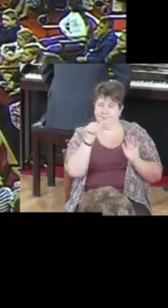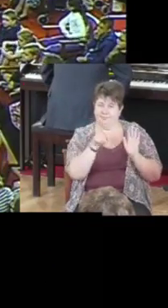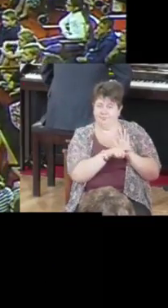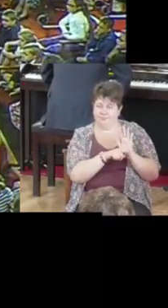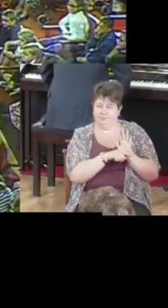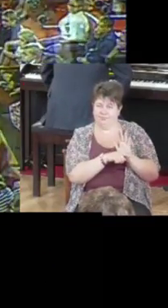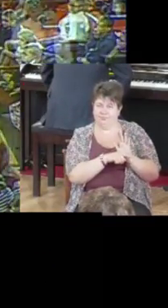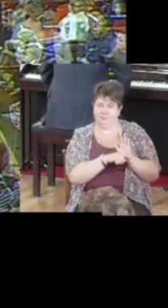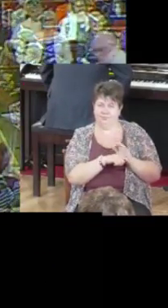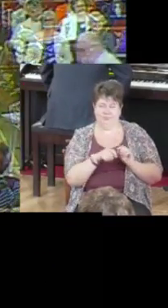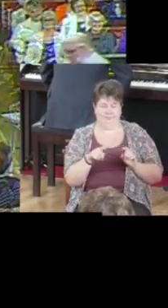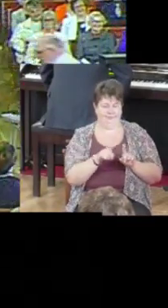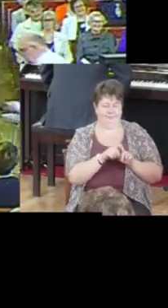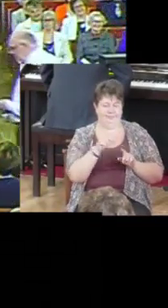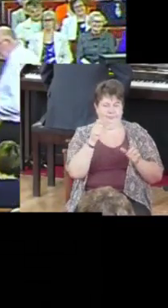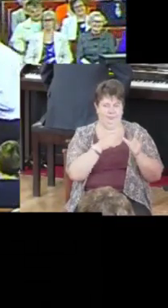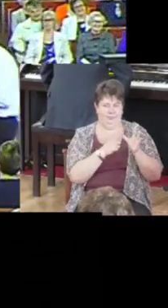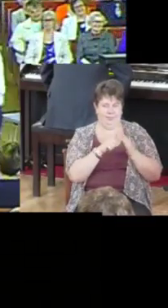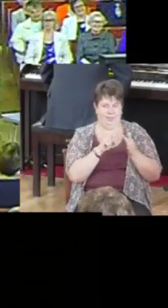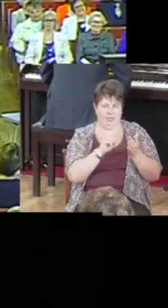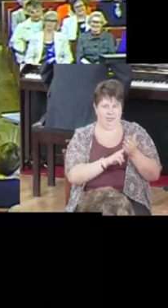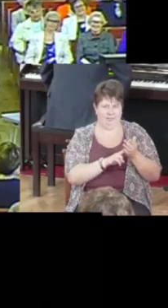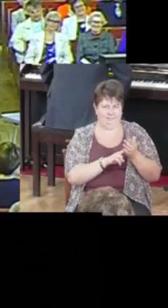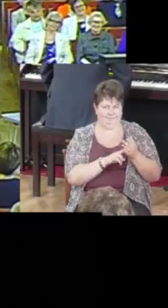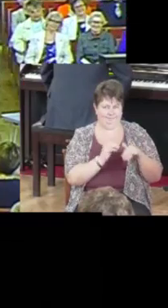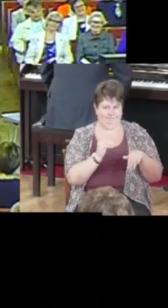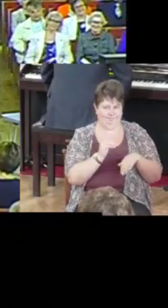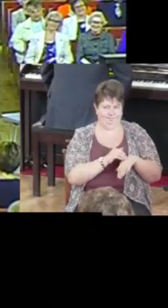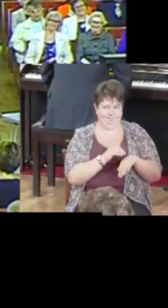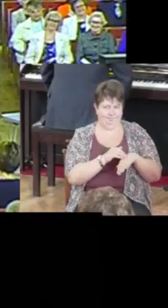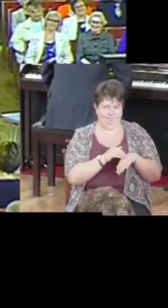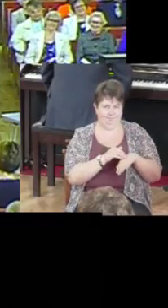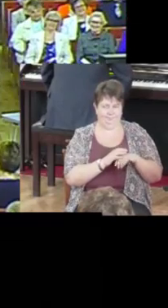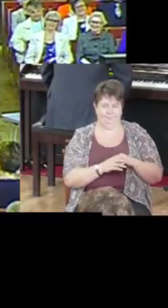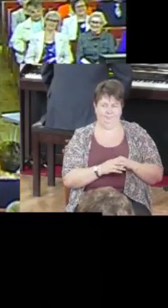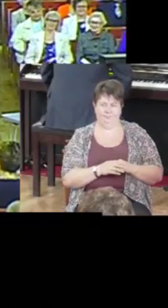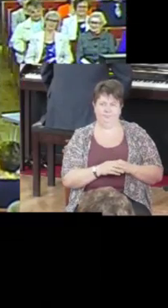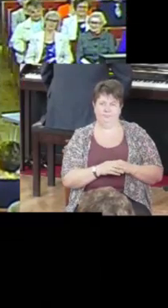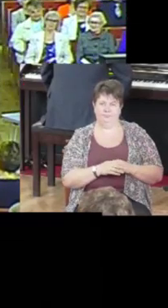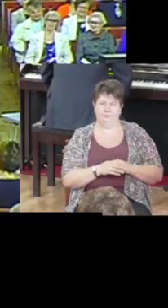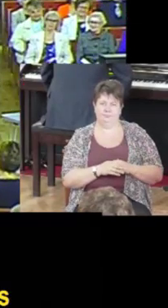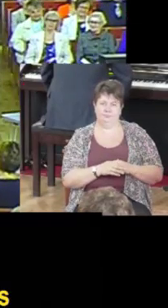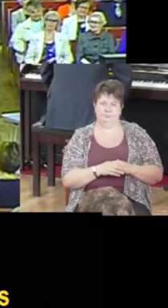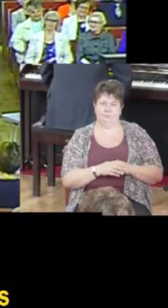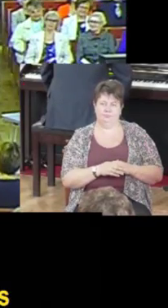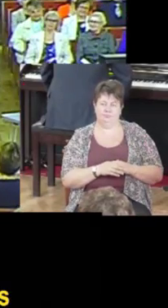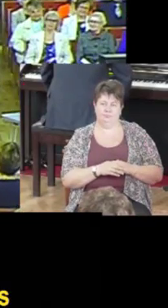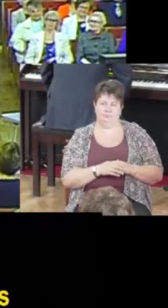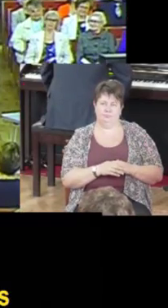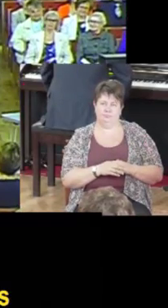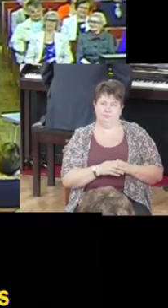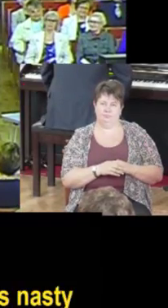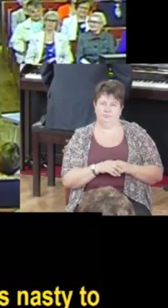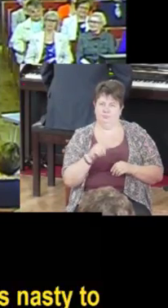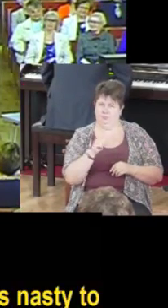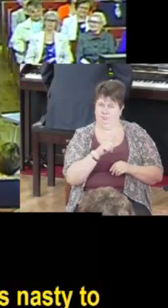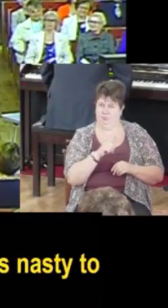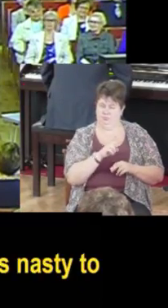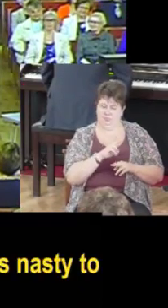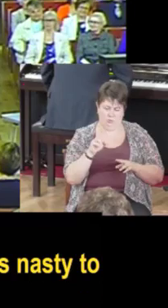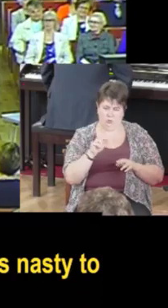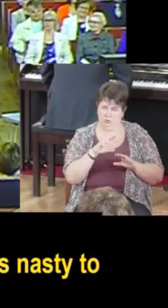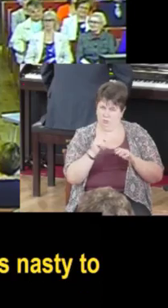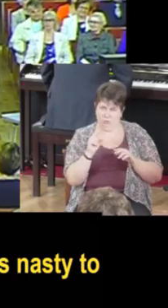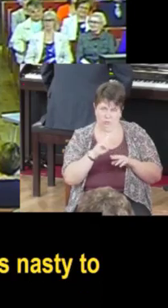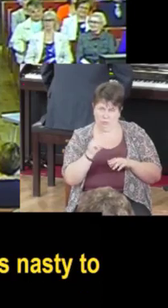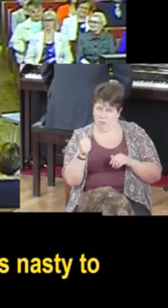what Cain didn't do. Cain was nasty to his brother Abel. I mean, really, that was not a good